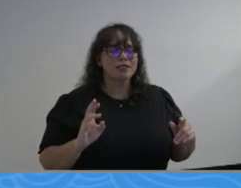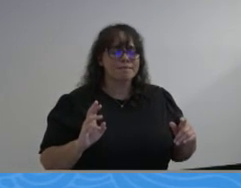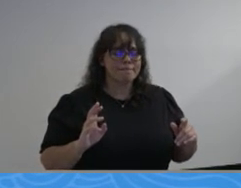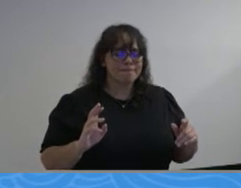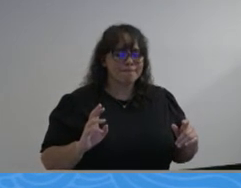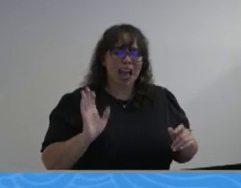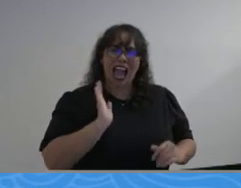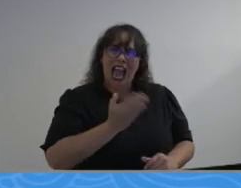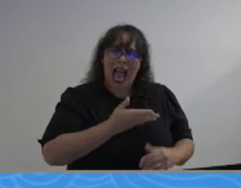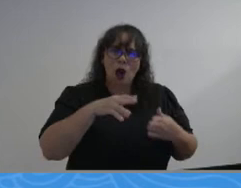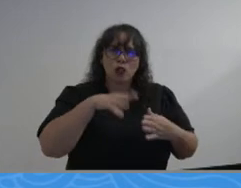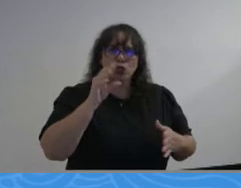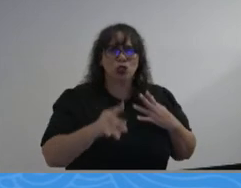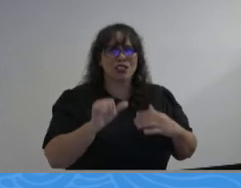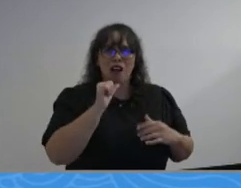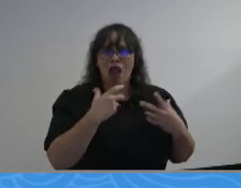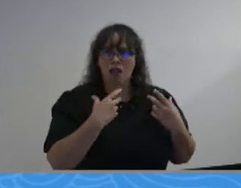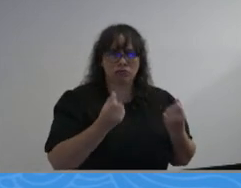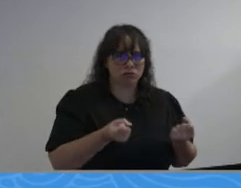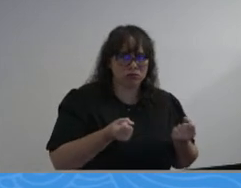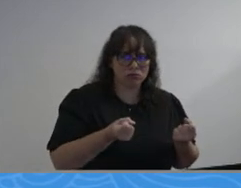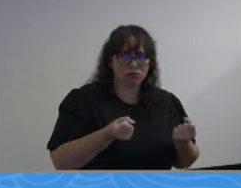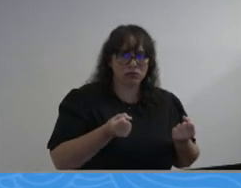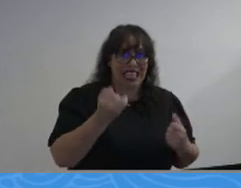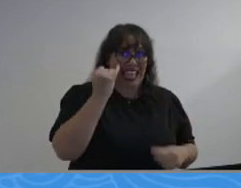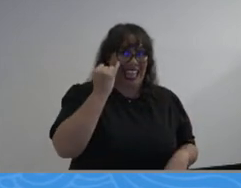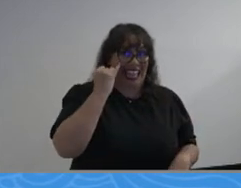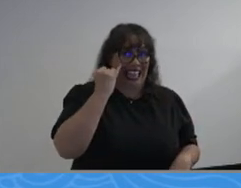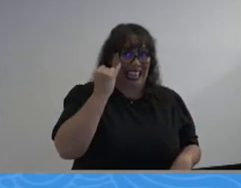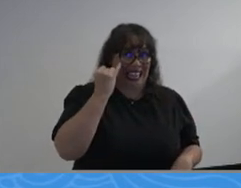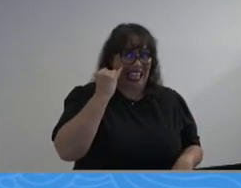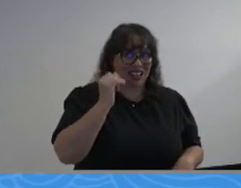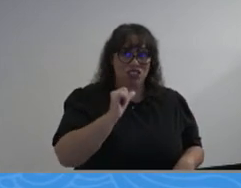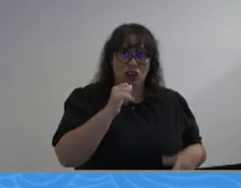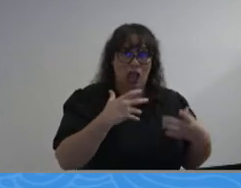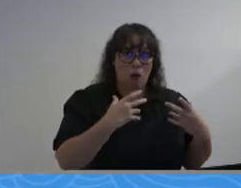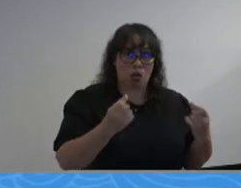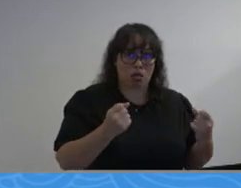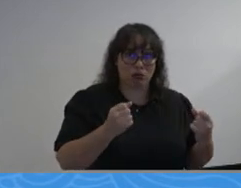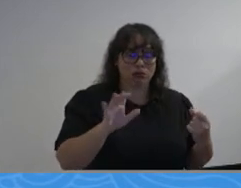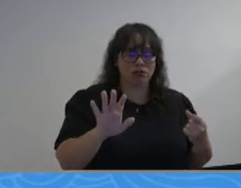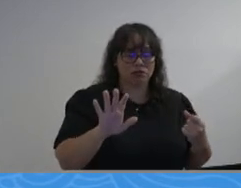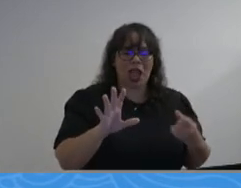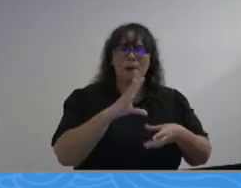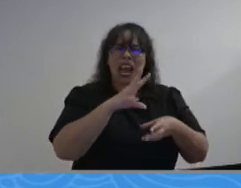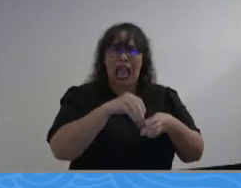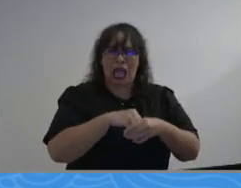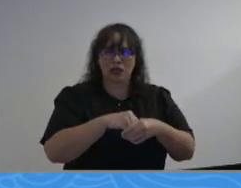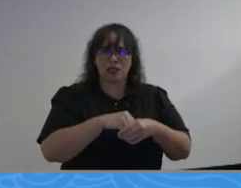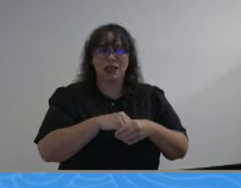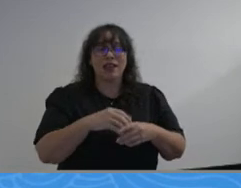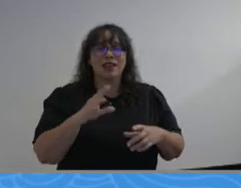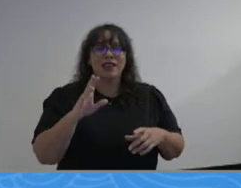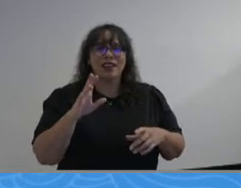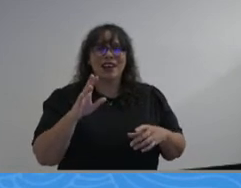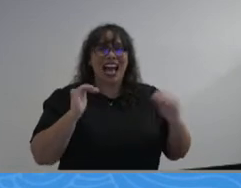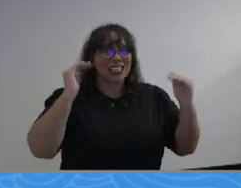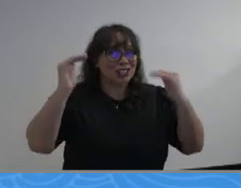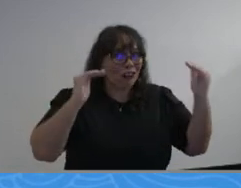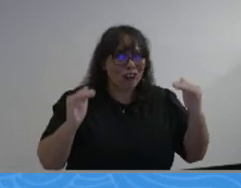our students are not well, and let me just add this into the mix as well. If our adults are not